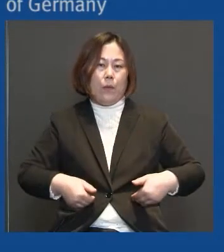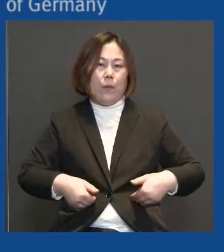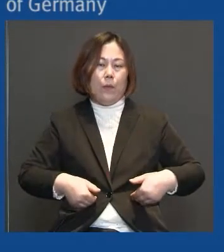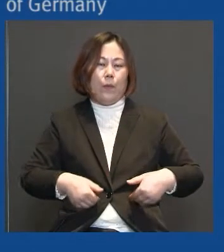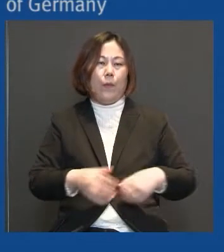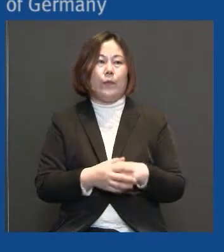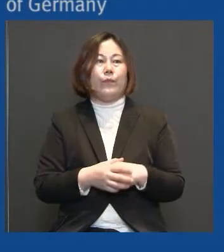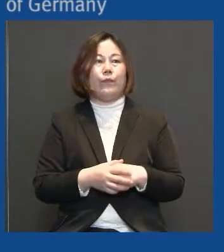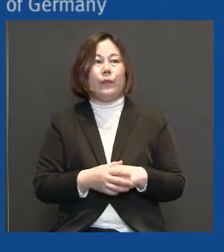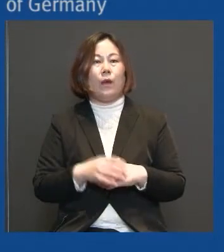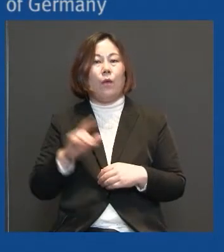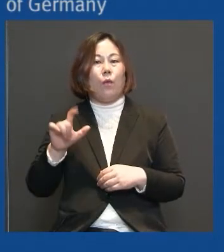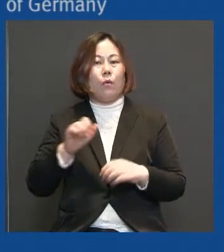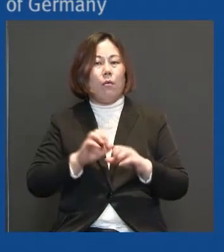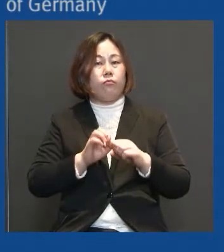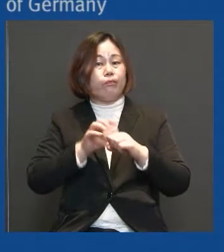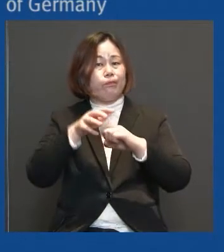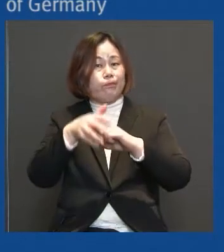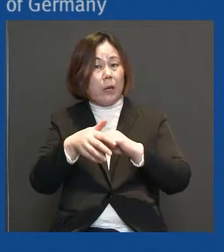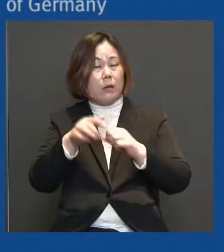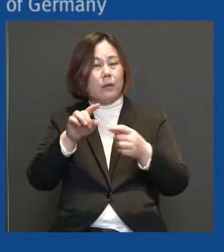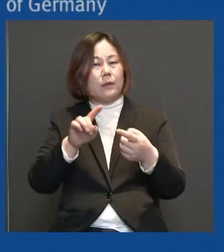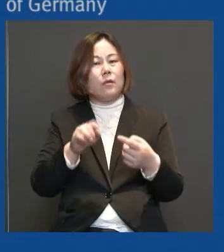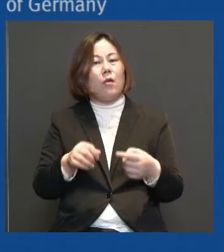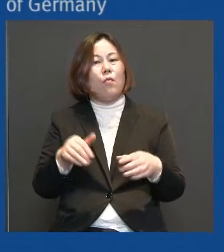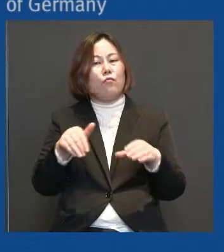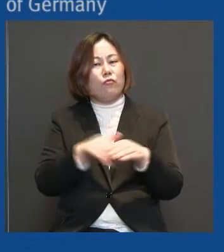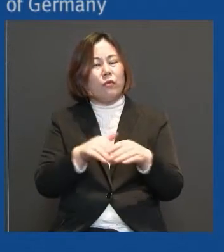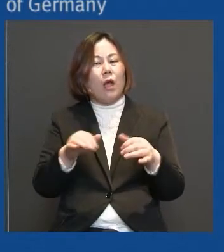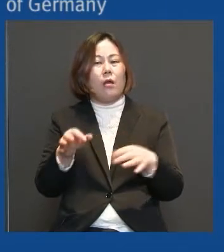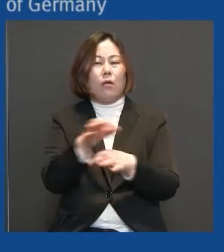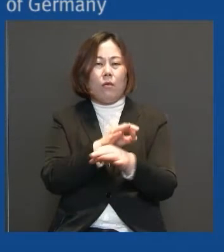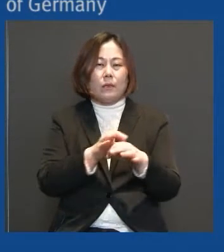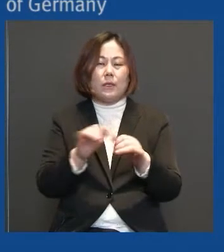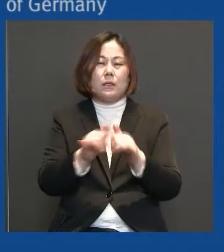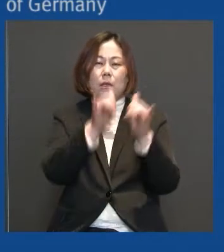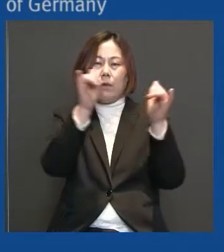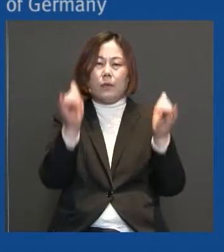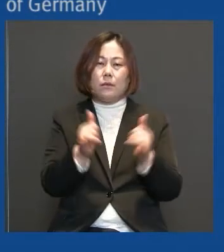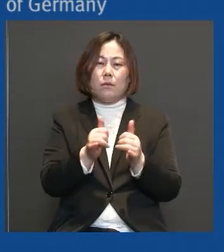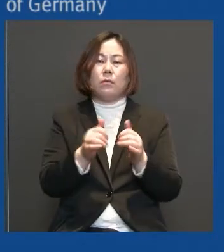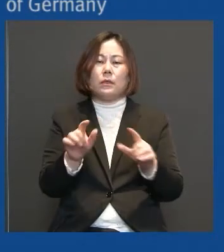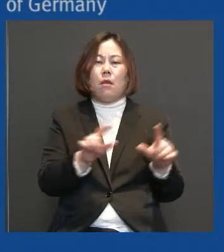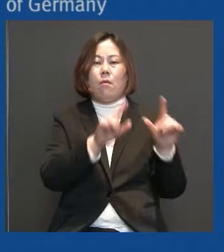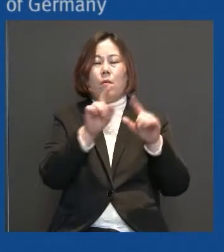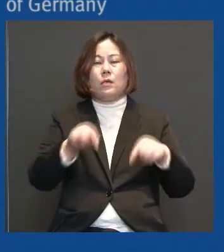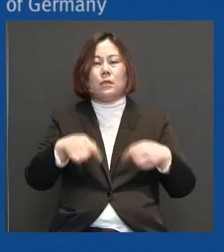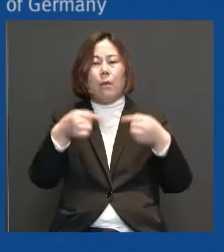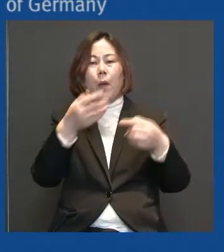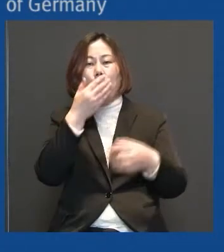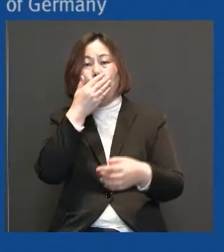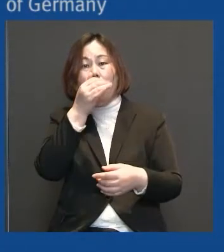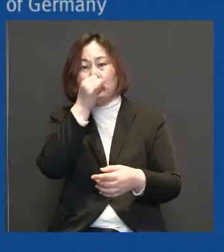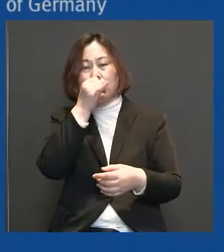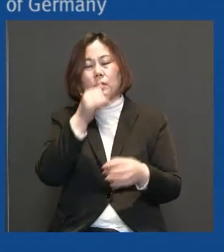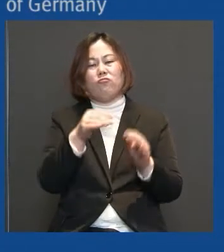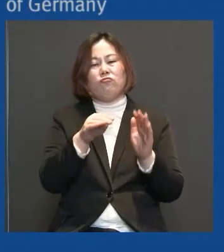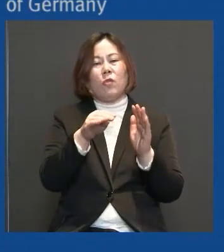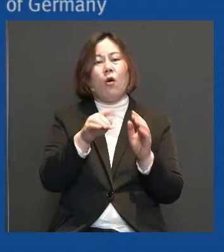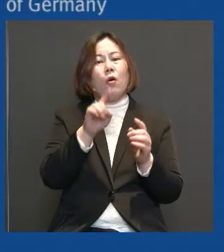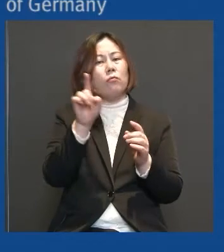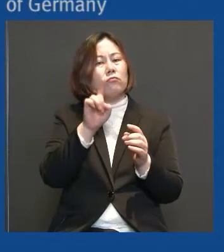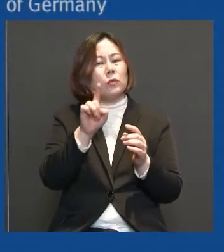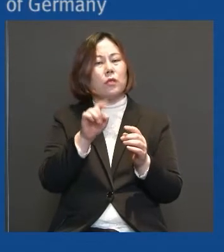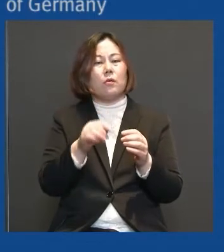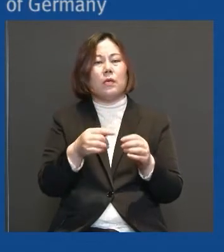can participate in cultural, economic, and social life, and no group is advantaged or disadvantaged. I think this will open a huge discussion.